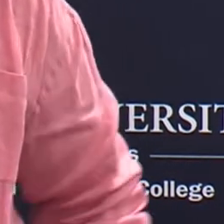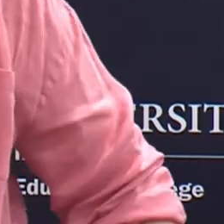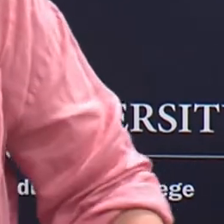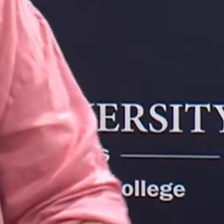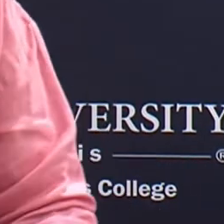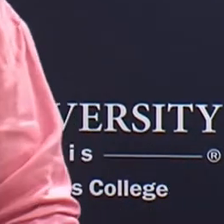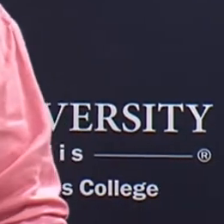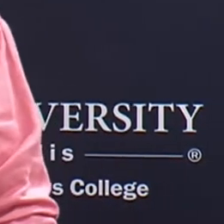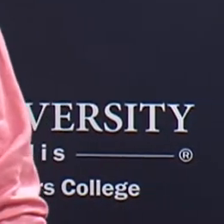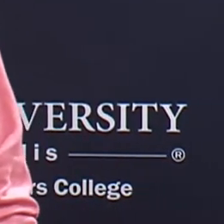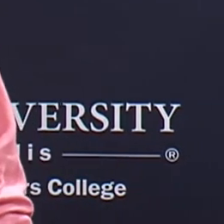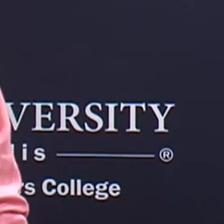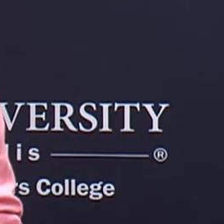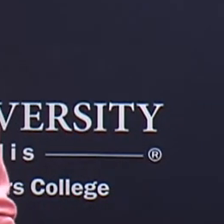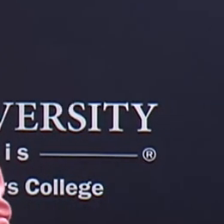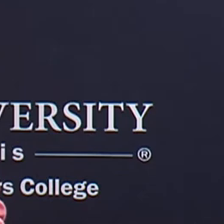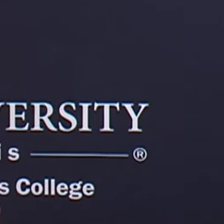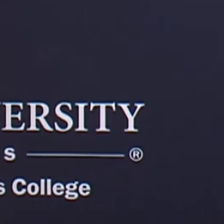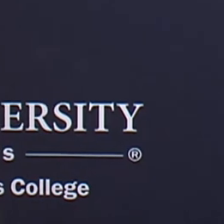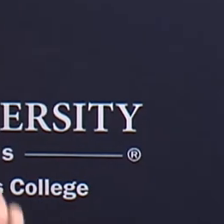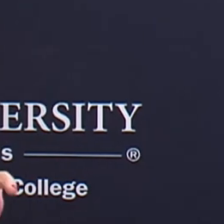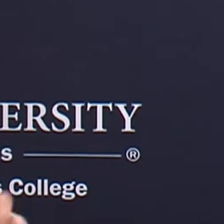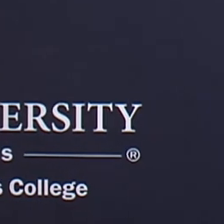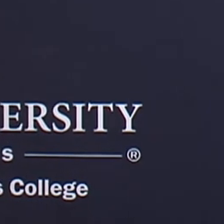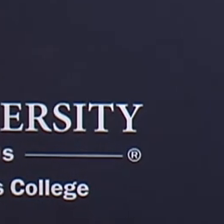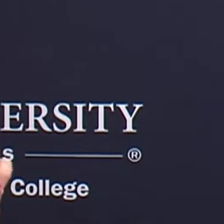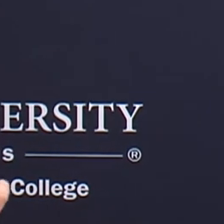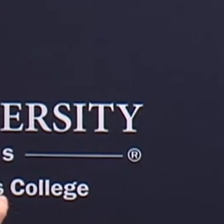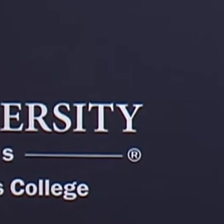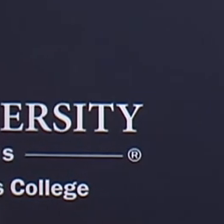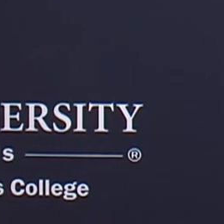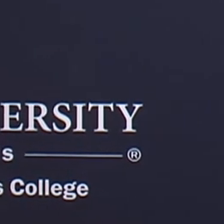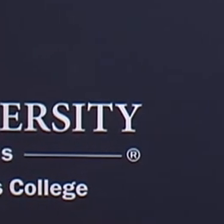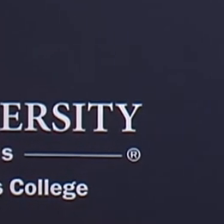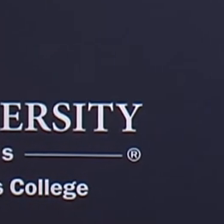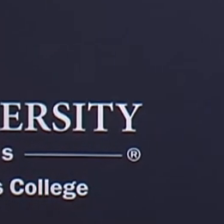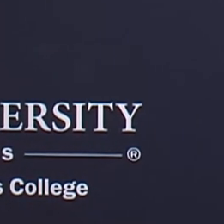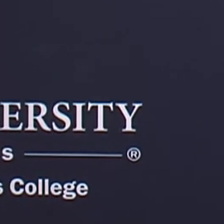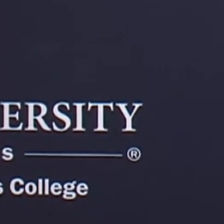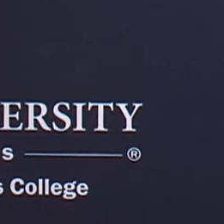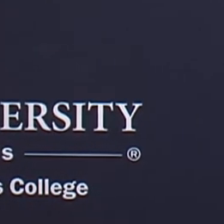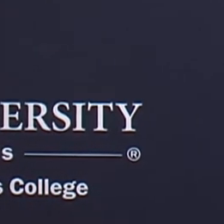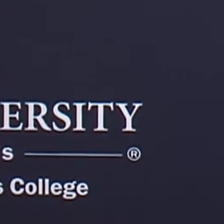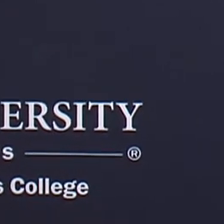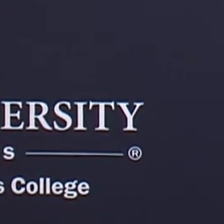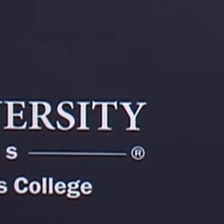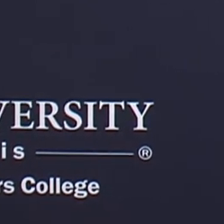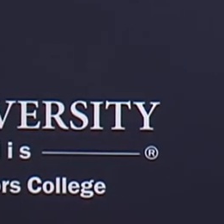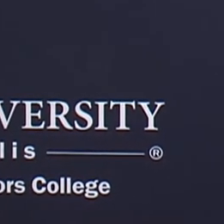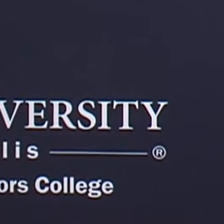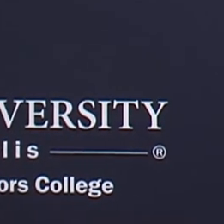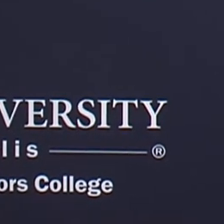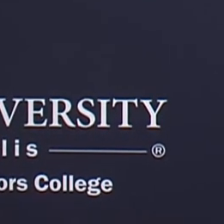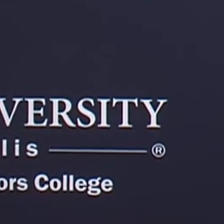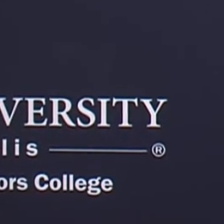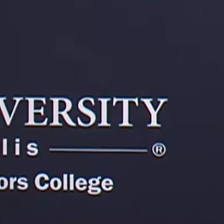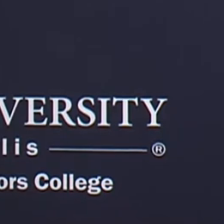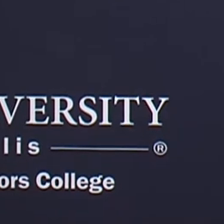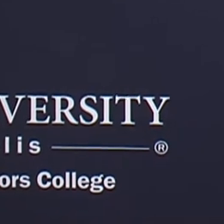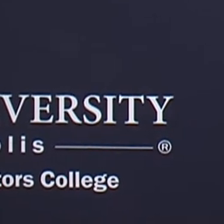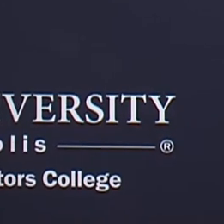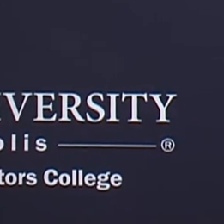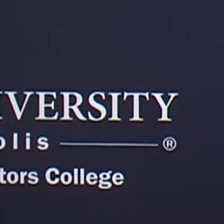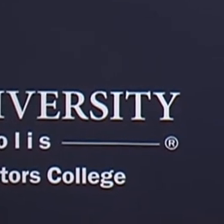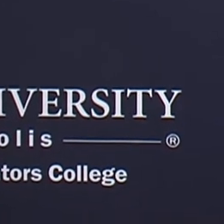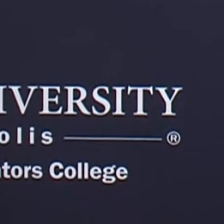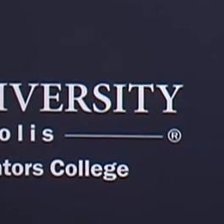We're taking it into to lunch. We're going to go over a few little things. And then break for lunch. We had